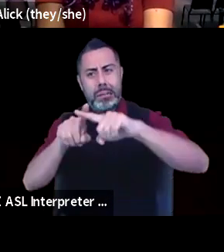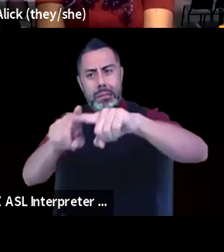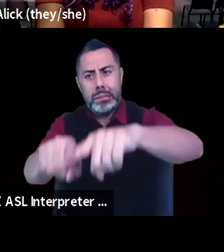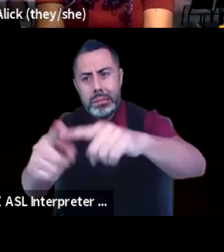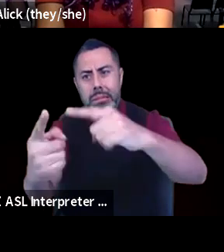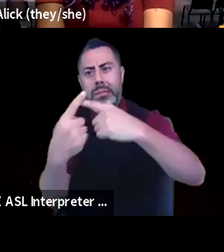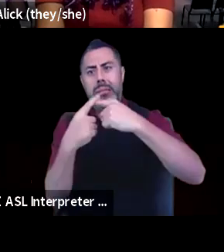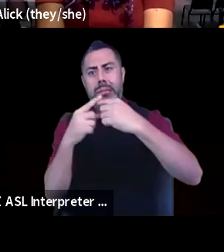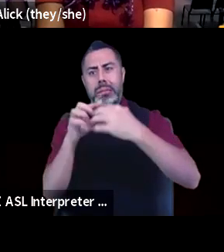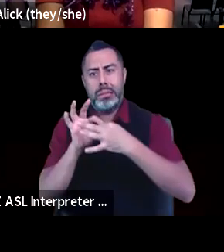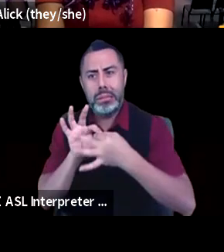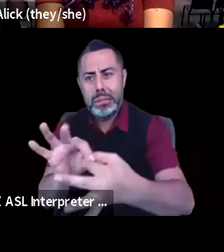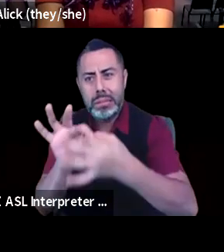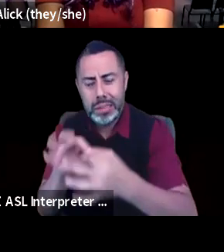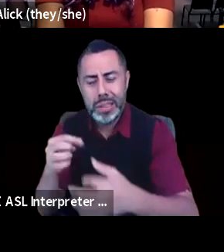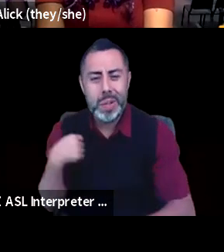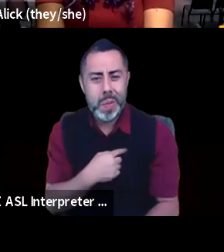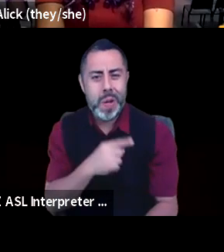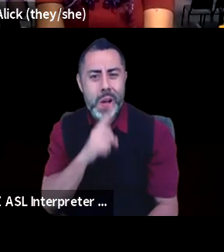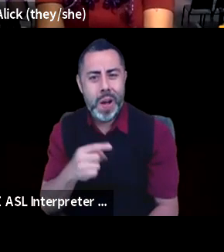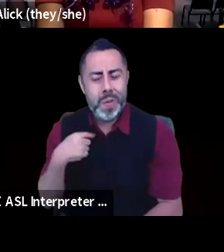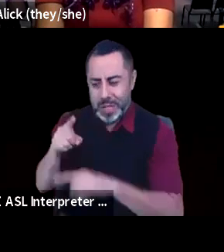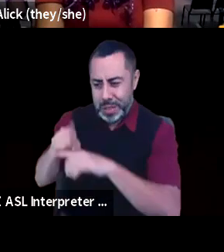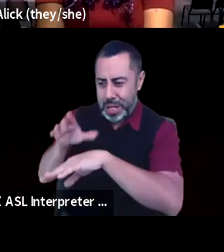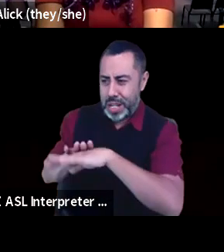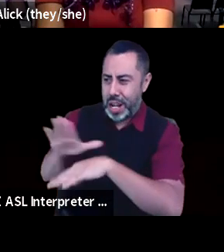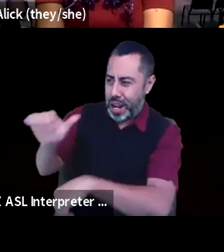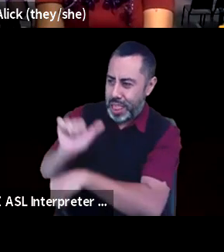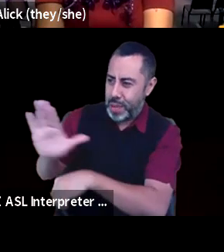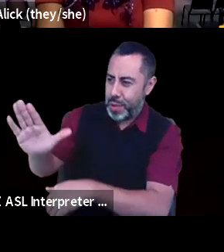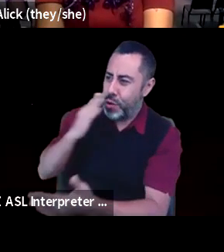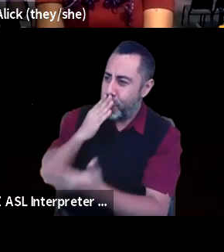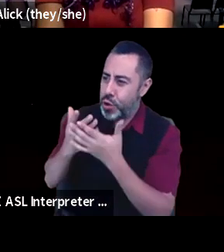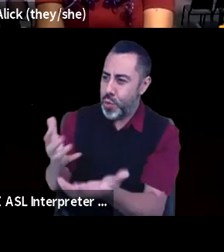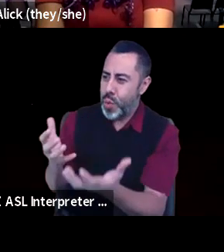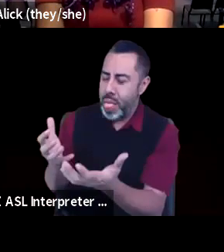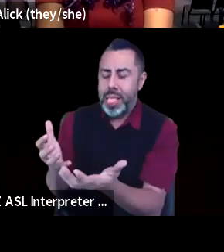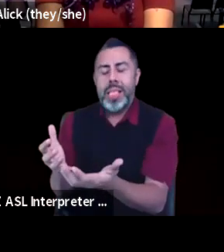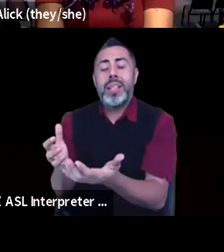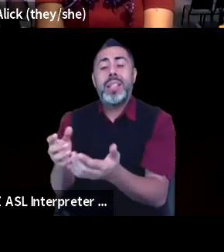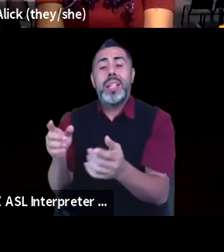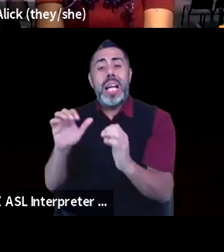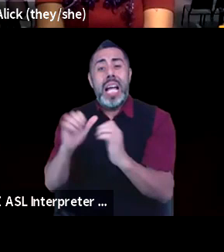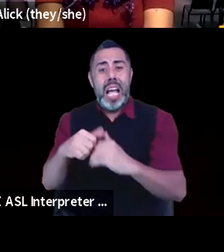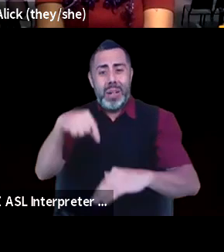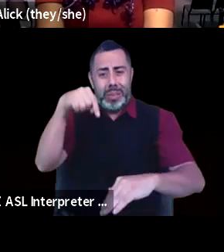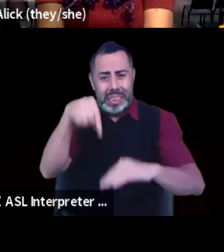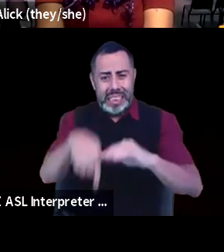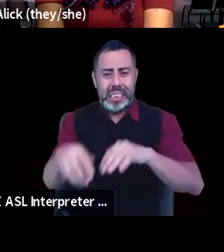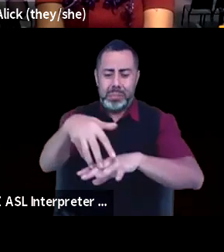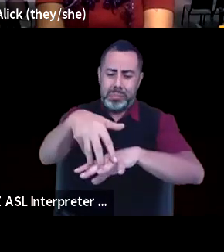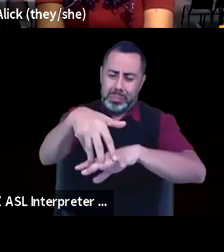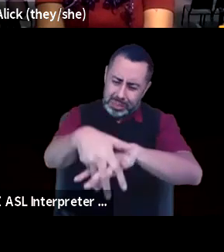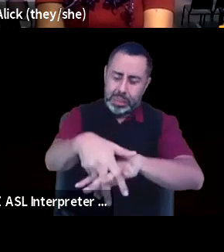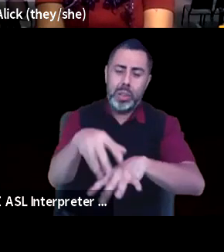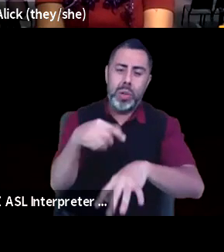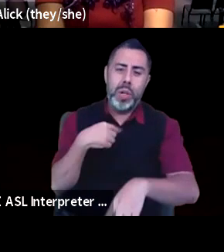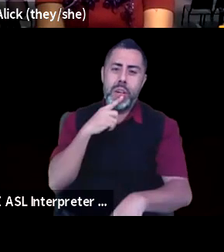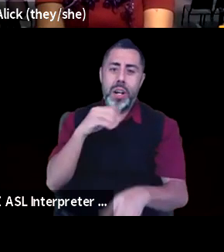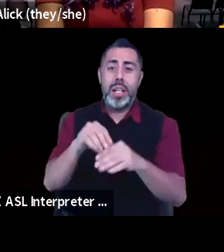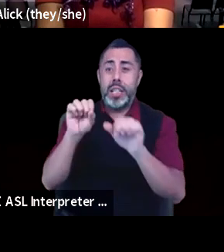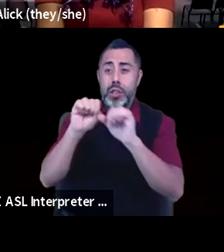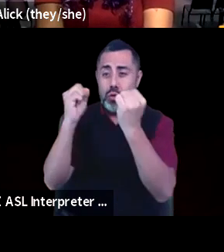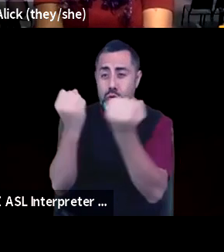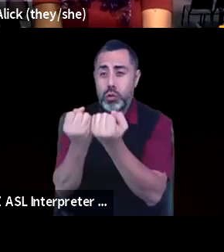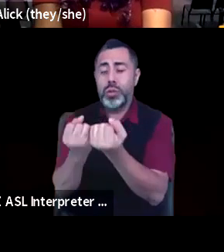labor and goodwill of others, how deeply enmeshed we are in social, ecological, and economic